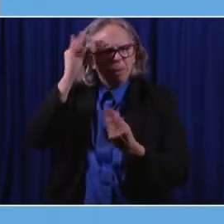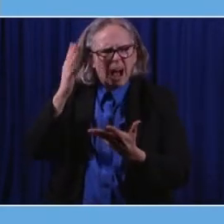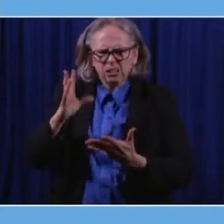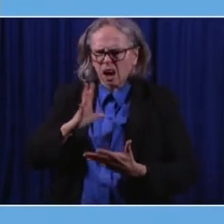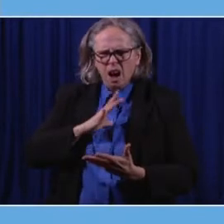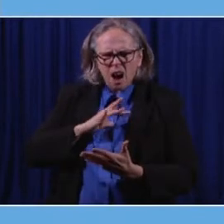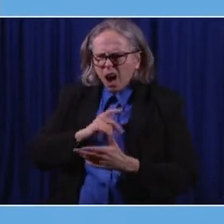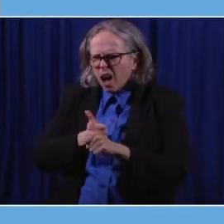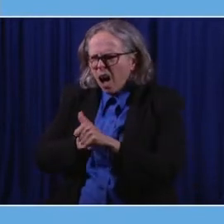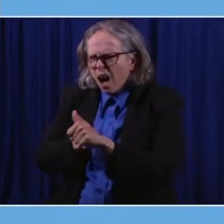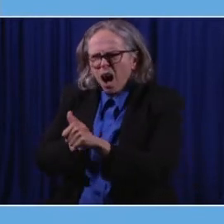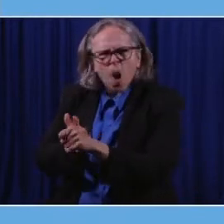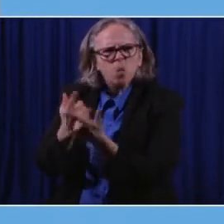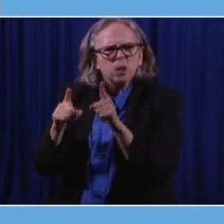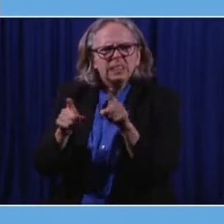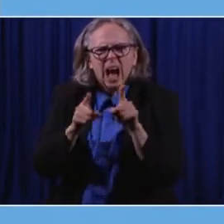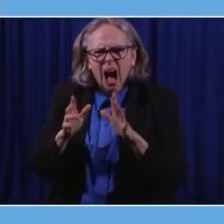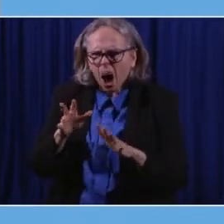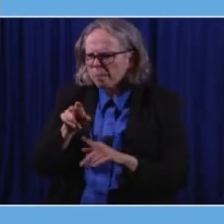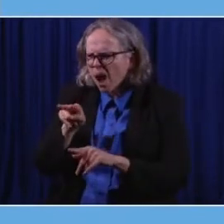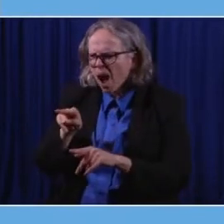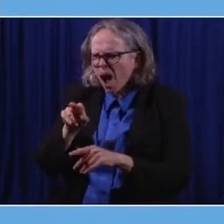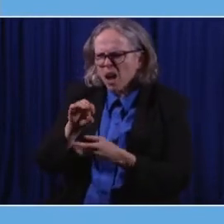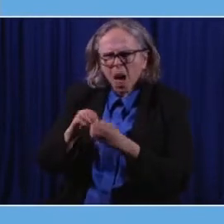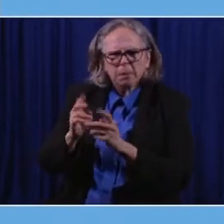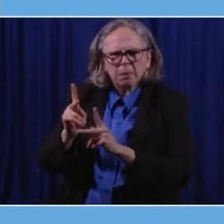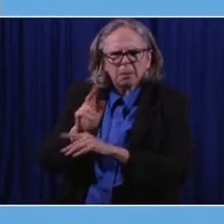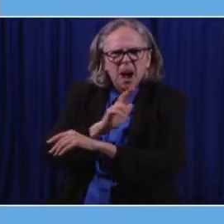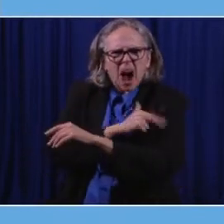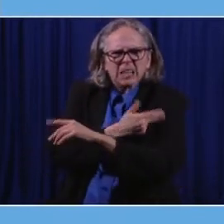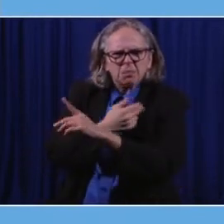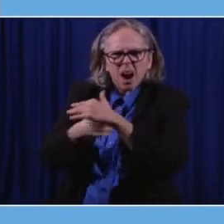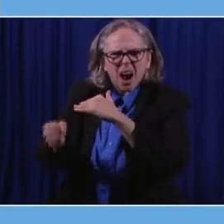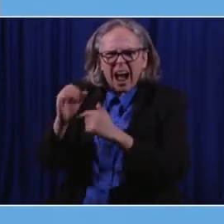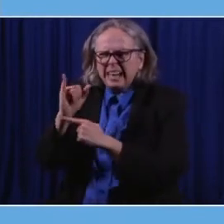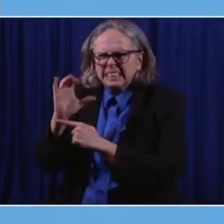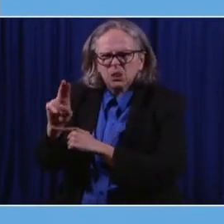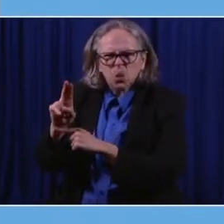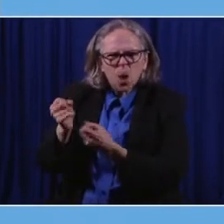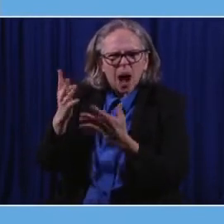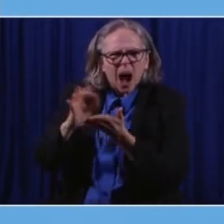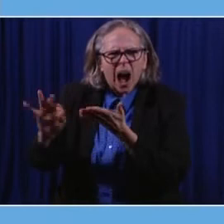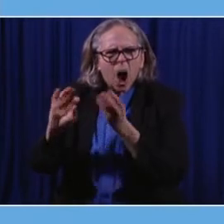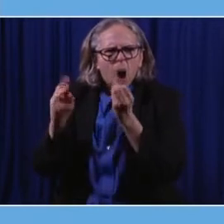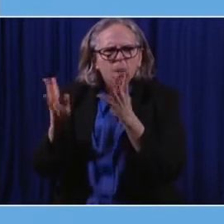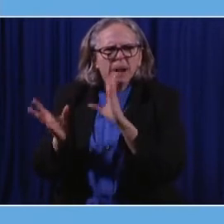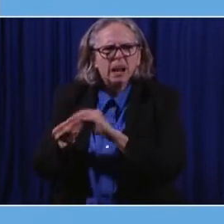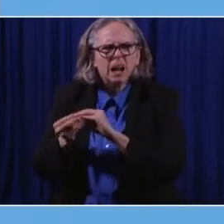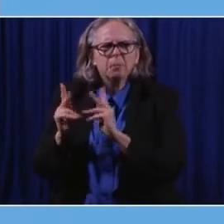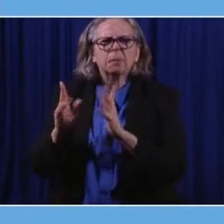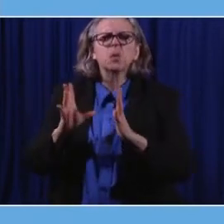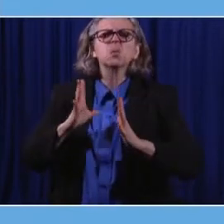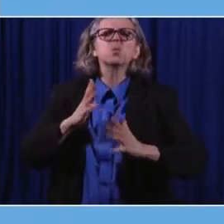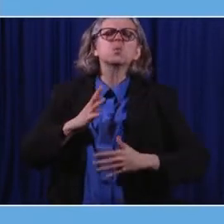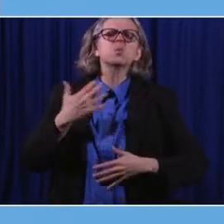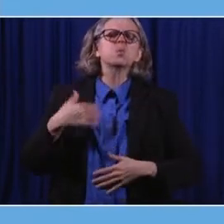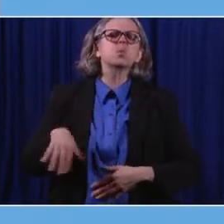our hospitals, and that is to look at the ICU data. This shows us what percentage of all